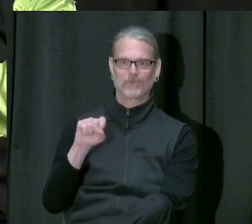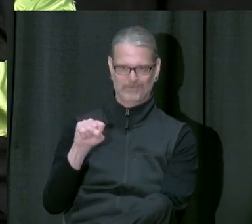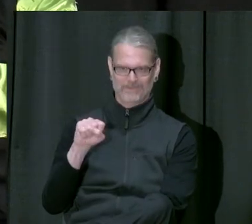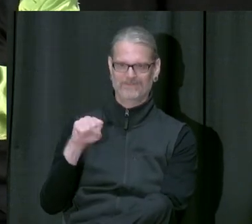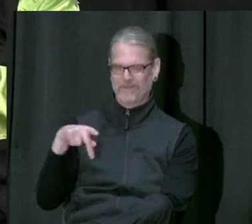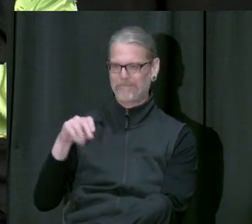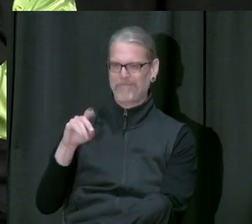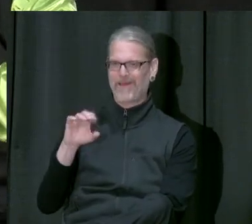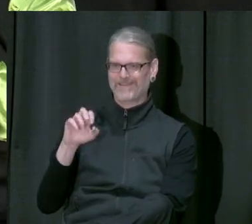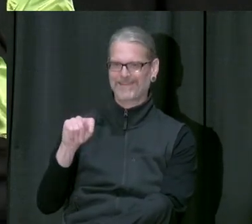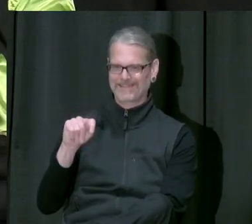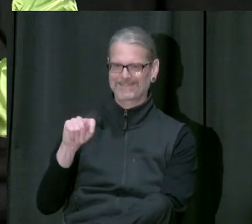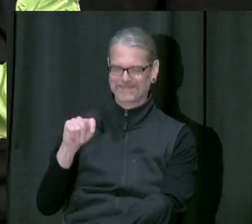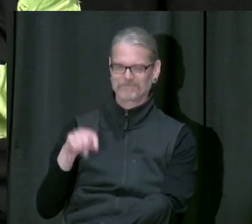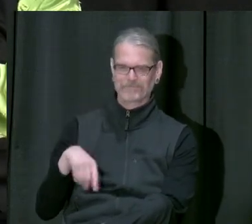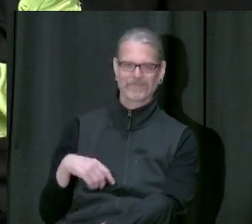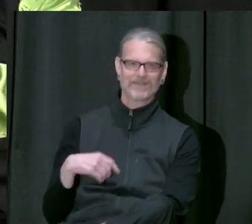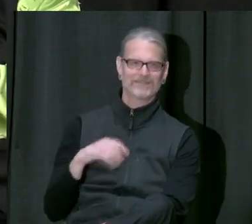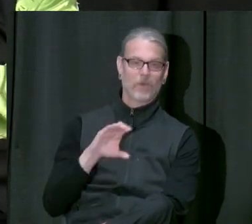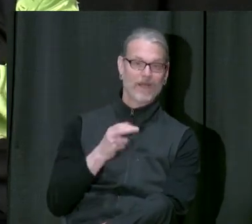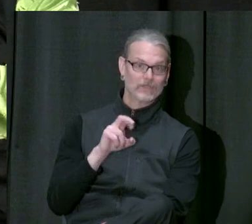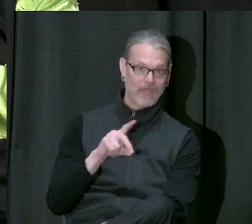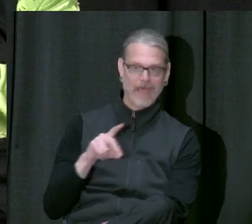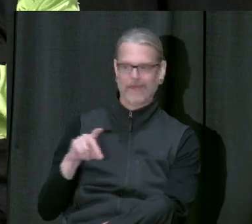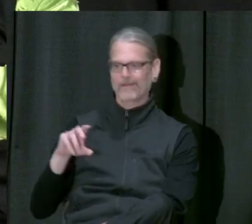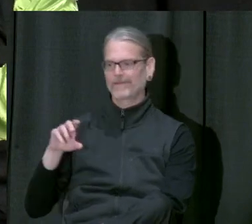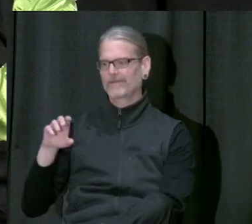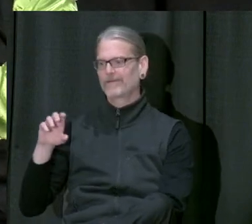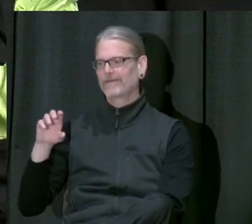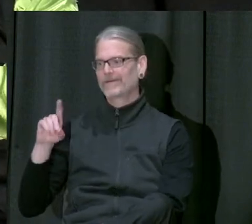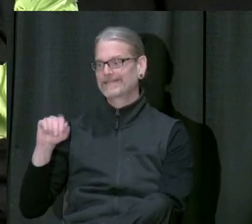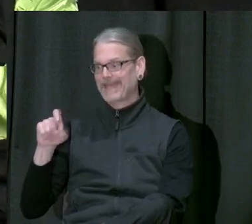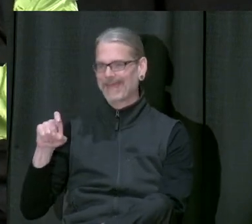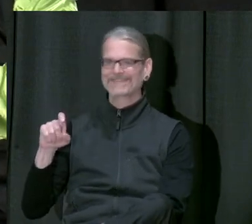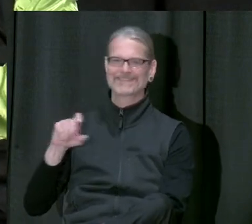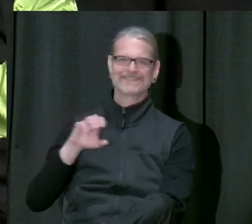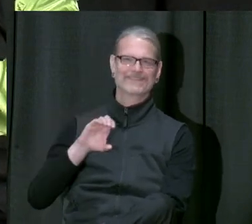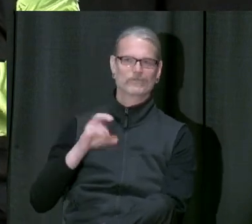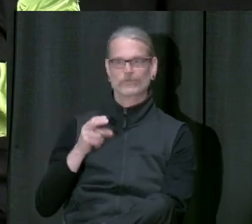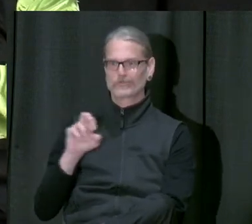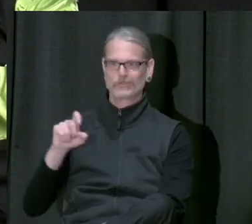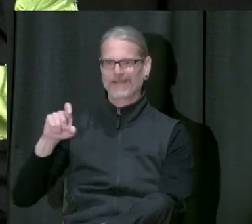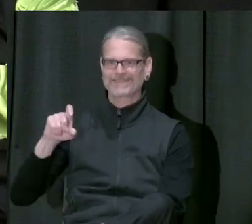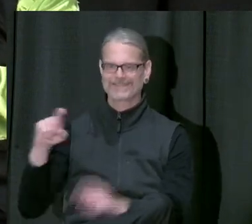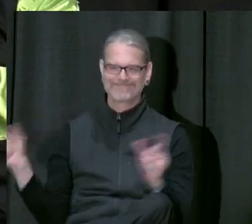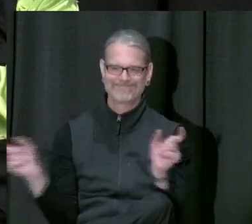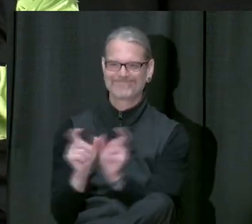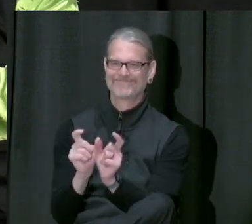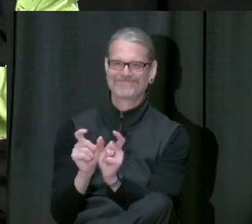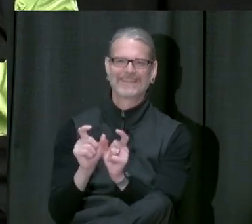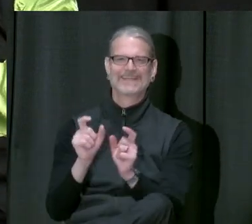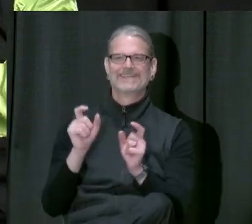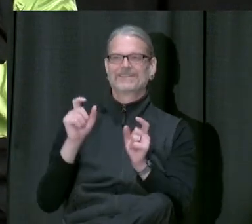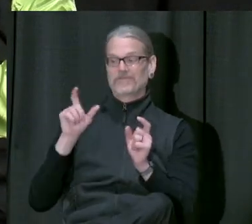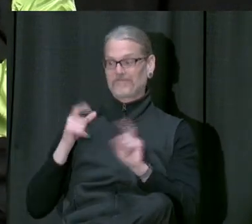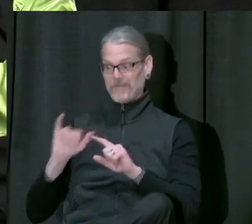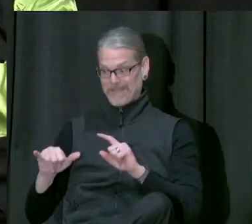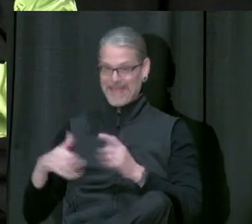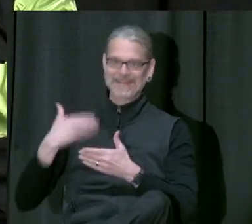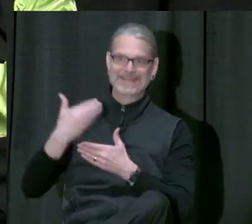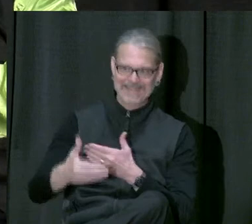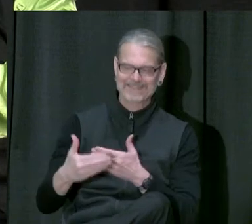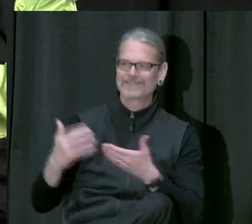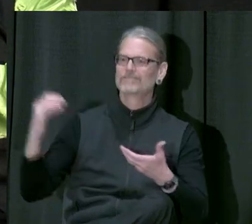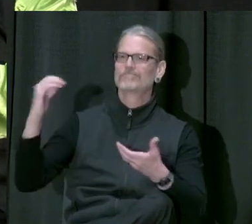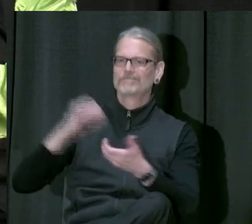Chax, Chad and Dax, the Chax Chat was born. And from there, the next evolution was joining